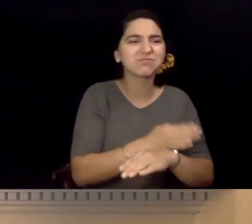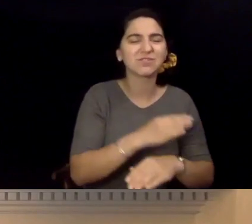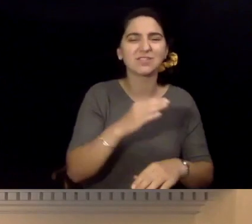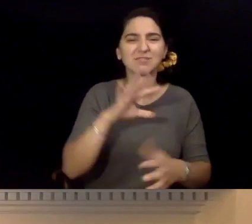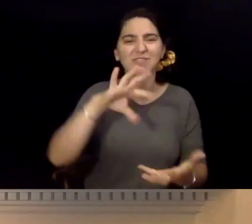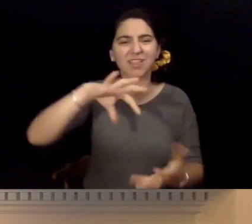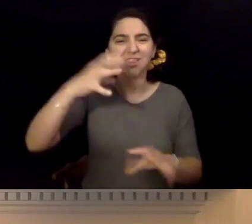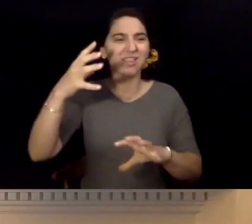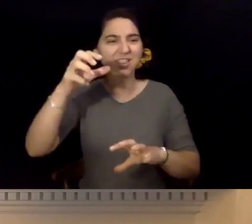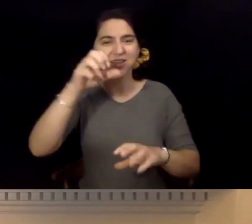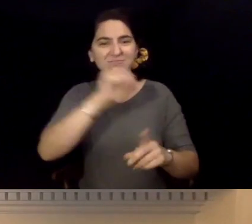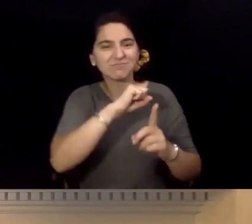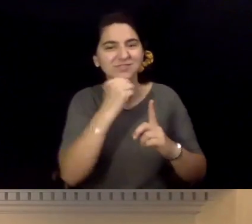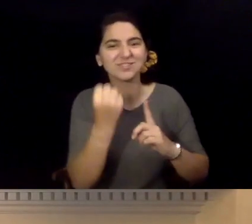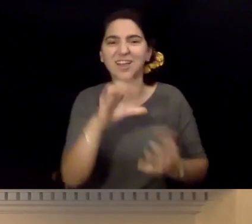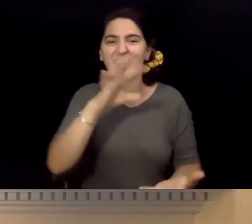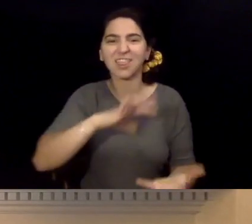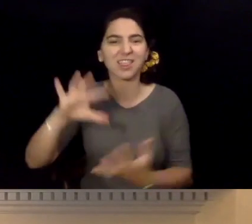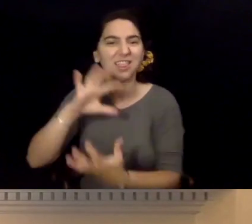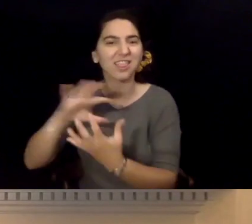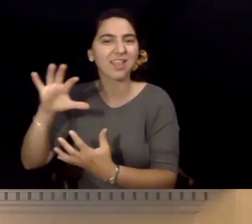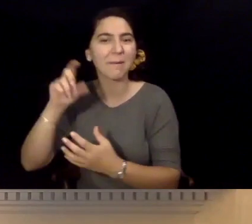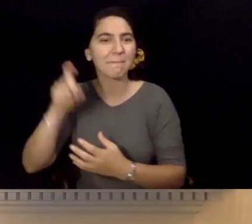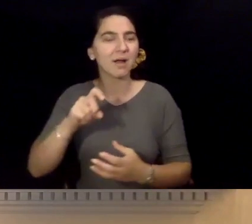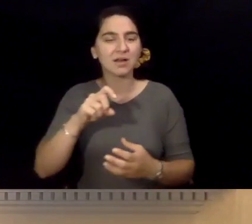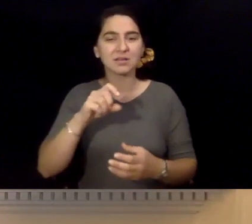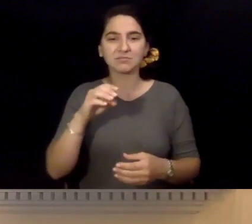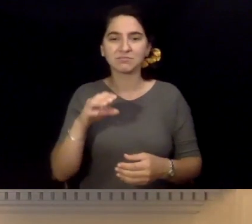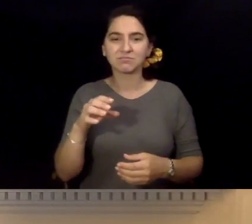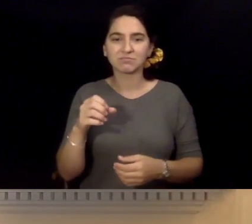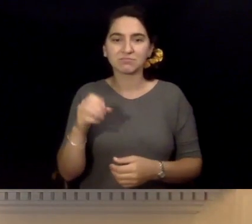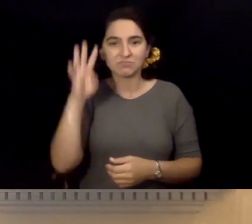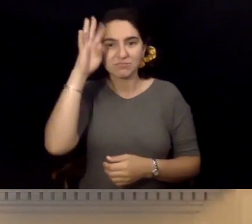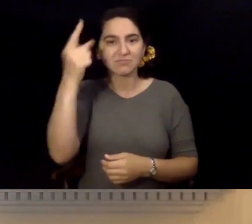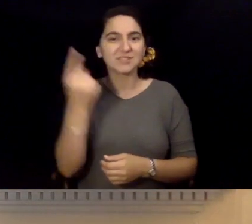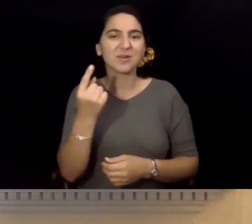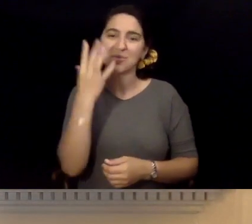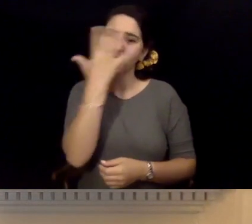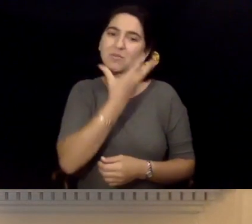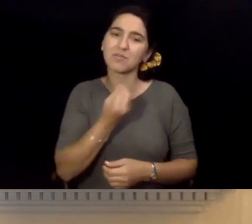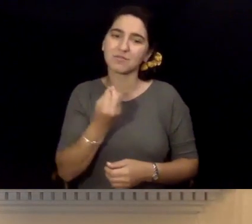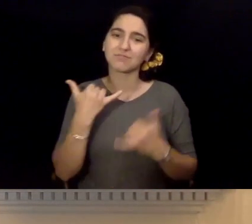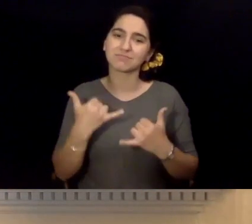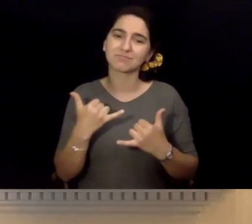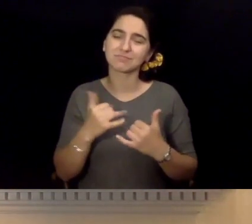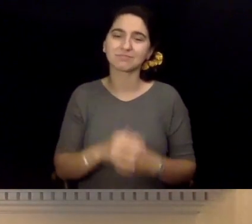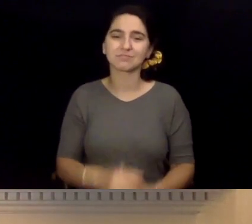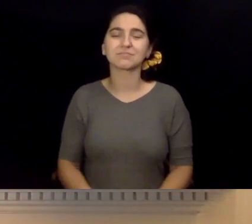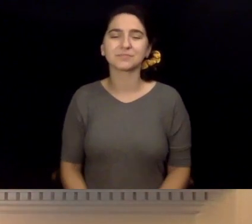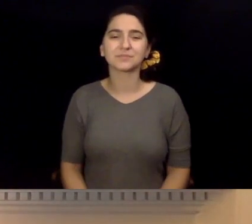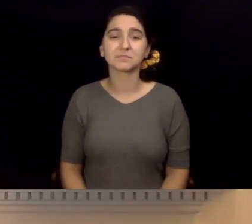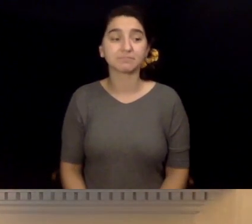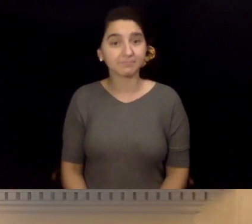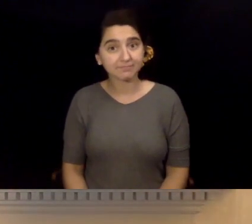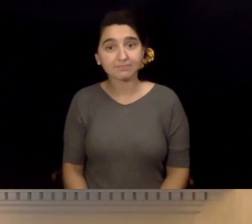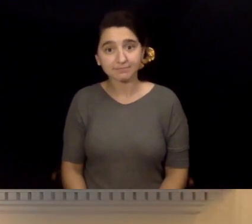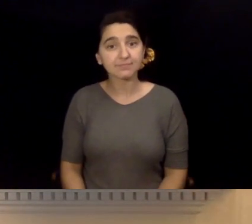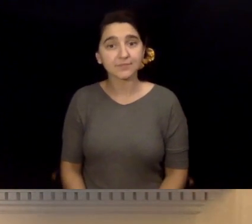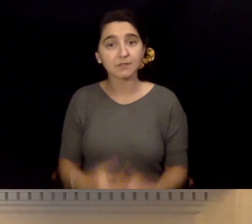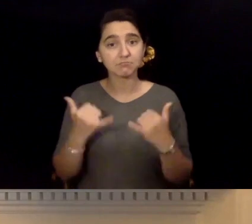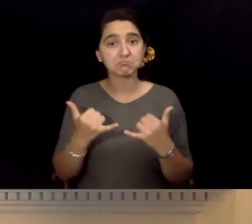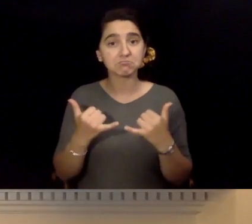is around us. And we stand in the need of prayer now more than ever. So I invite you now